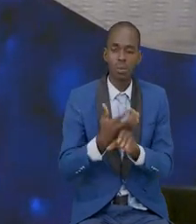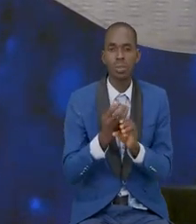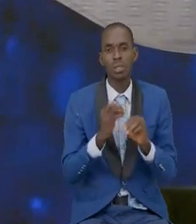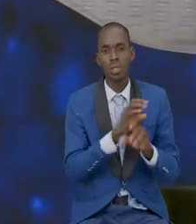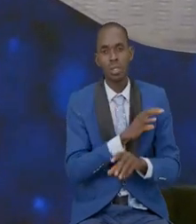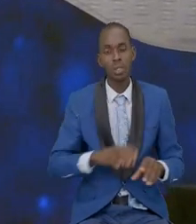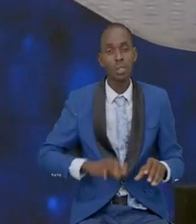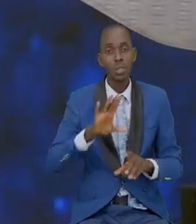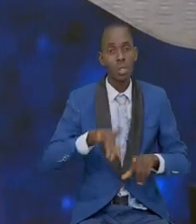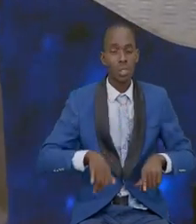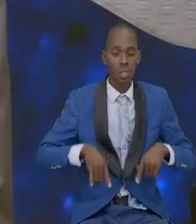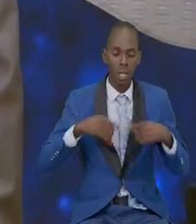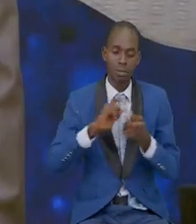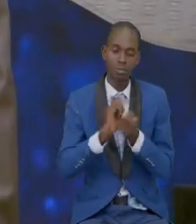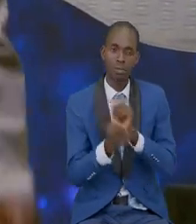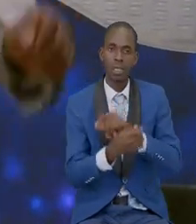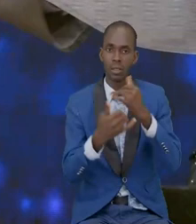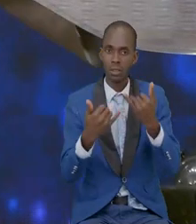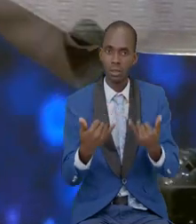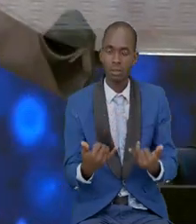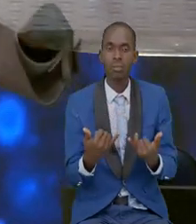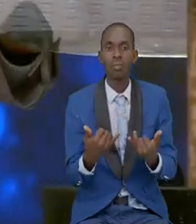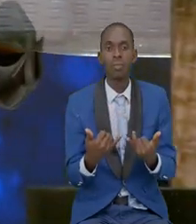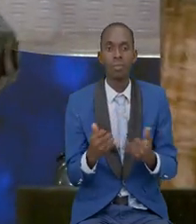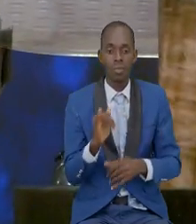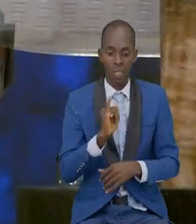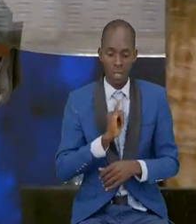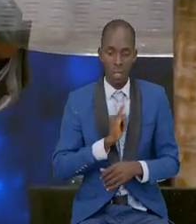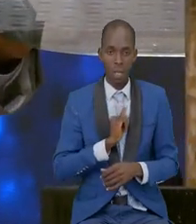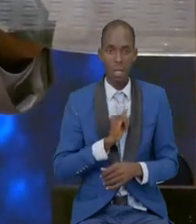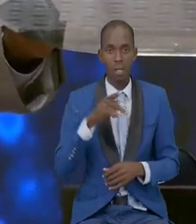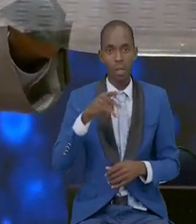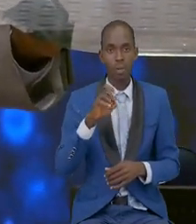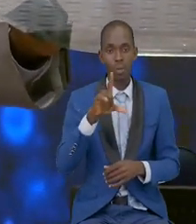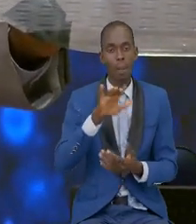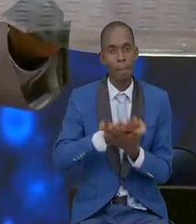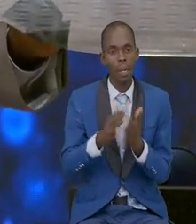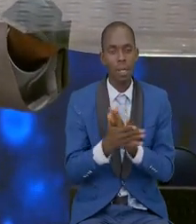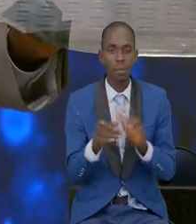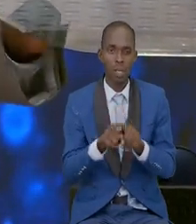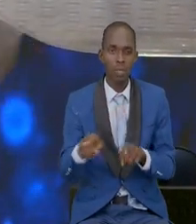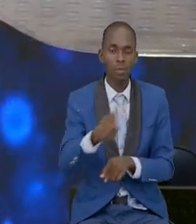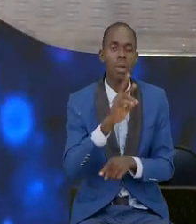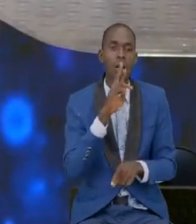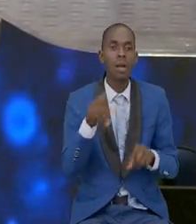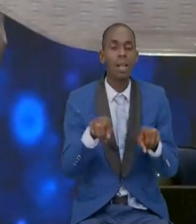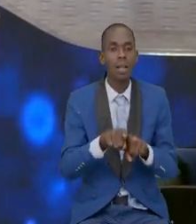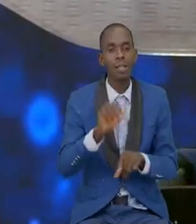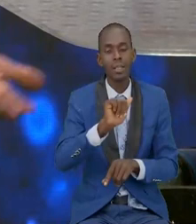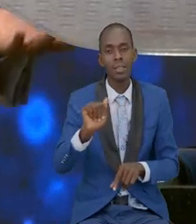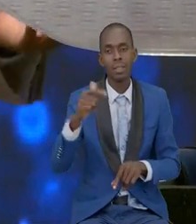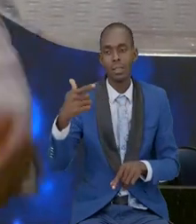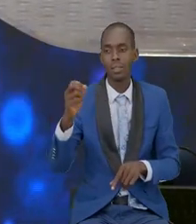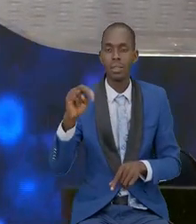Your life changed. Now, I became as you are, like a Gentile. Now,